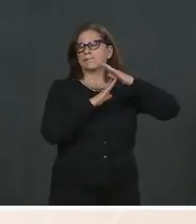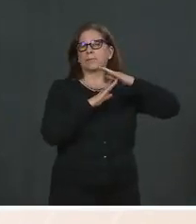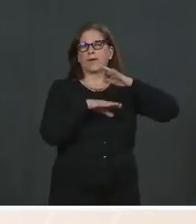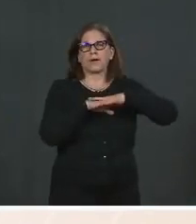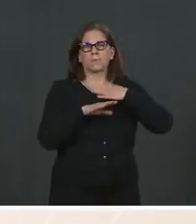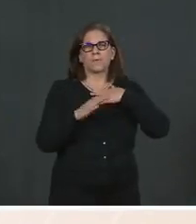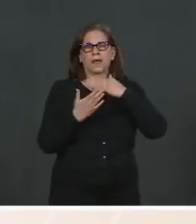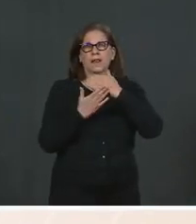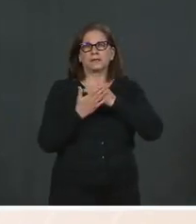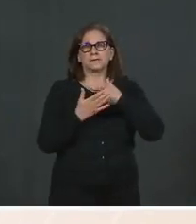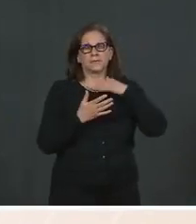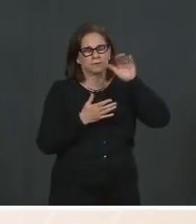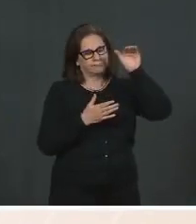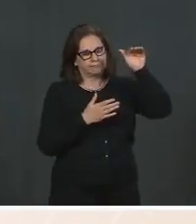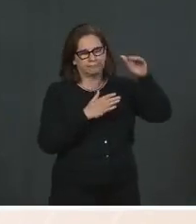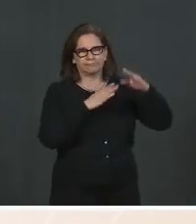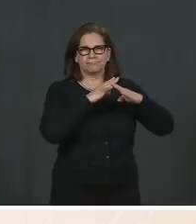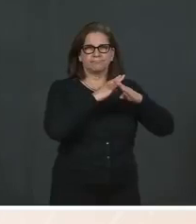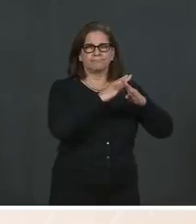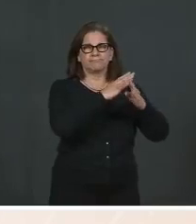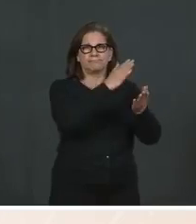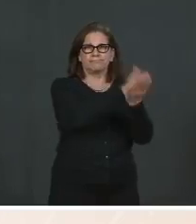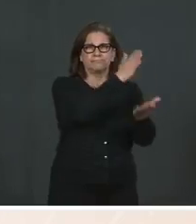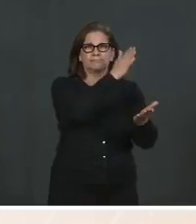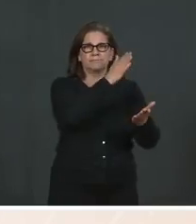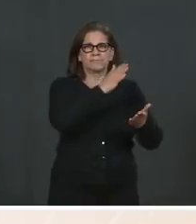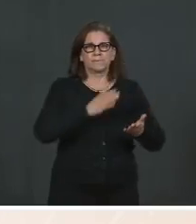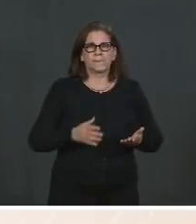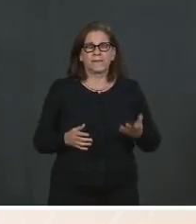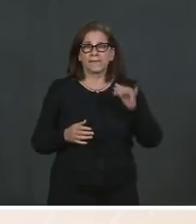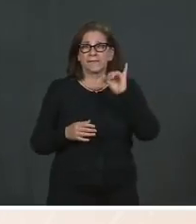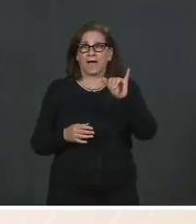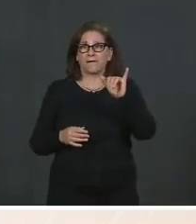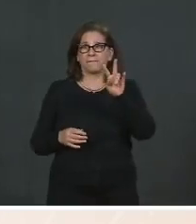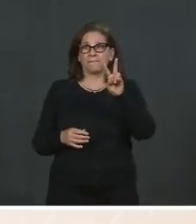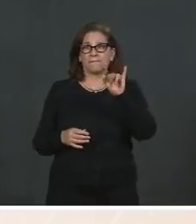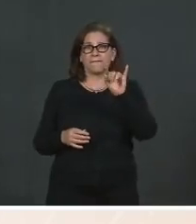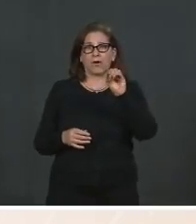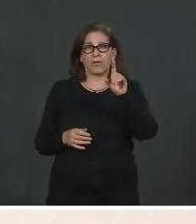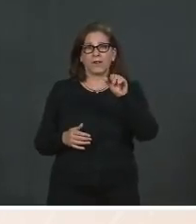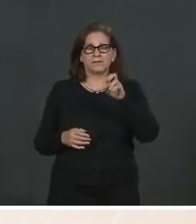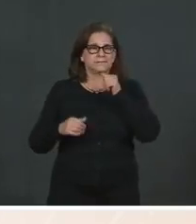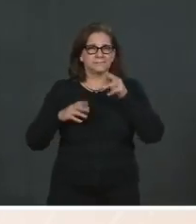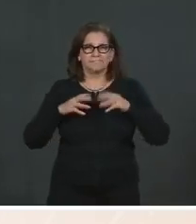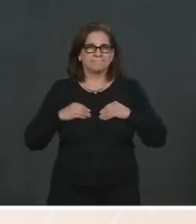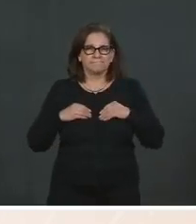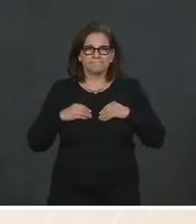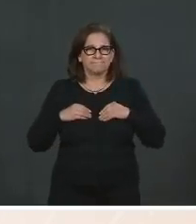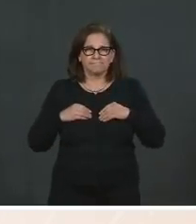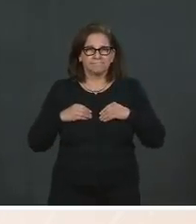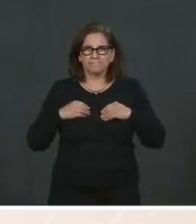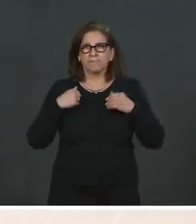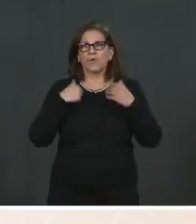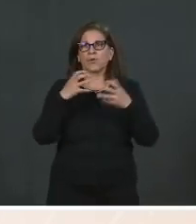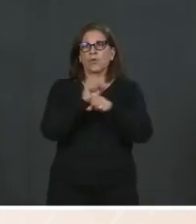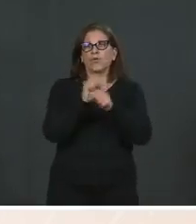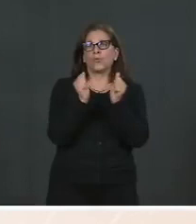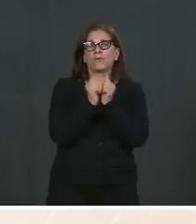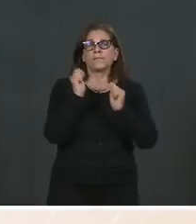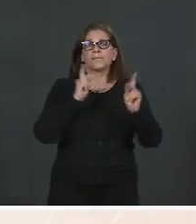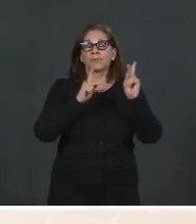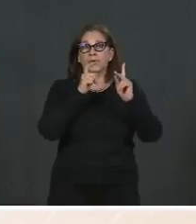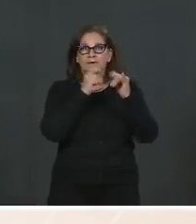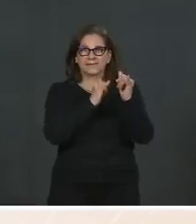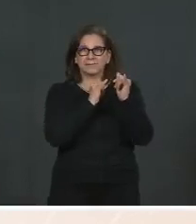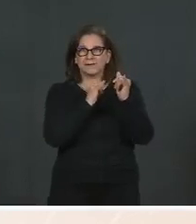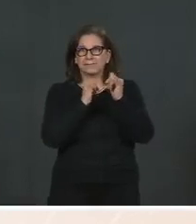and violent crackdowns. We, of course, continue to work with our allies and partners and like-minded institutions as we condemn the actions of the military, call